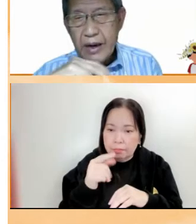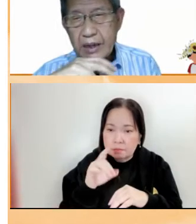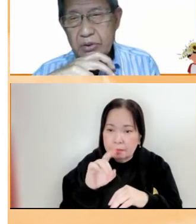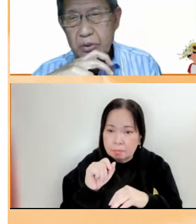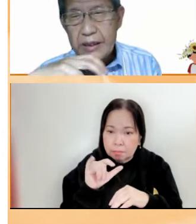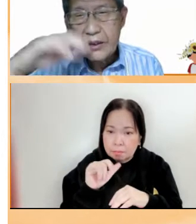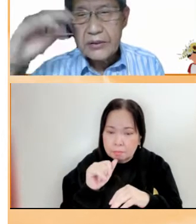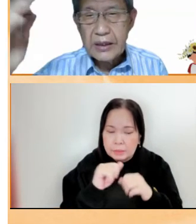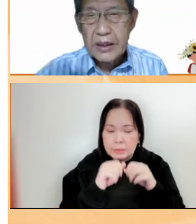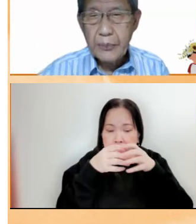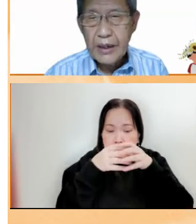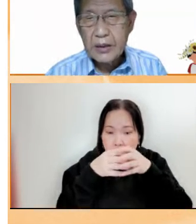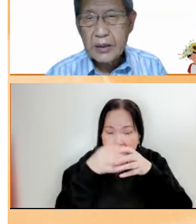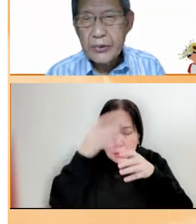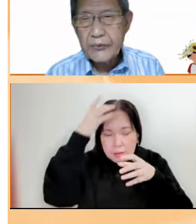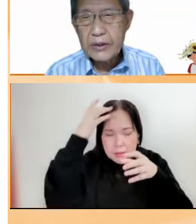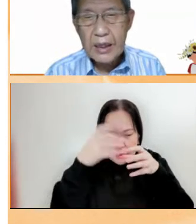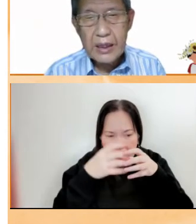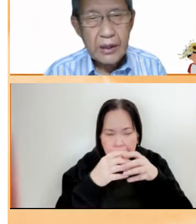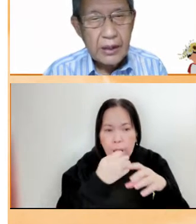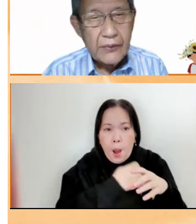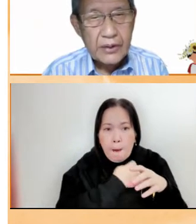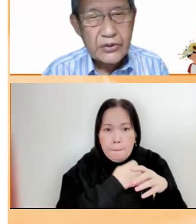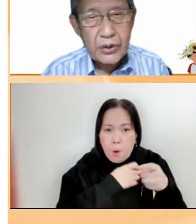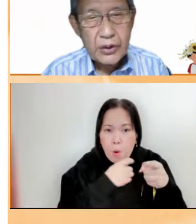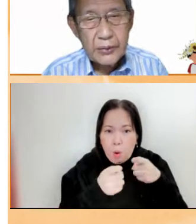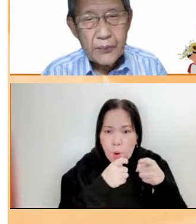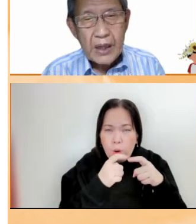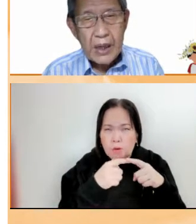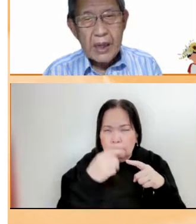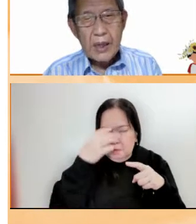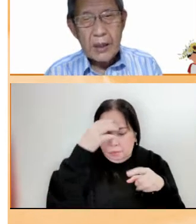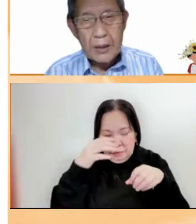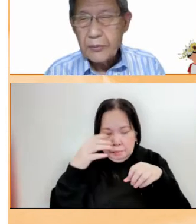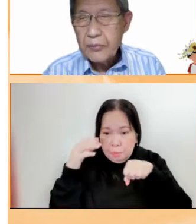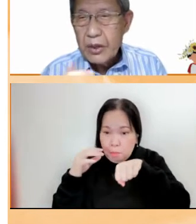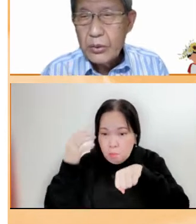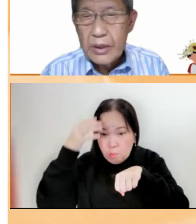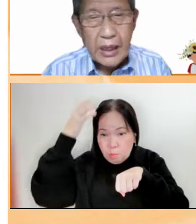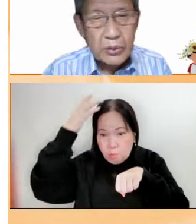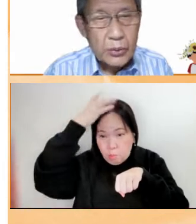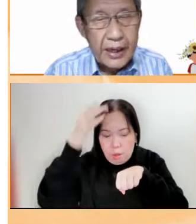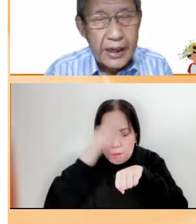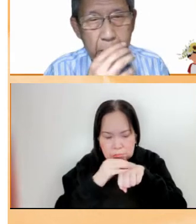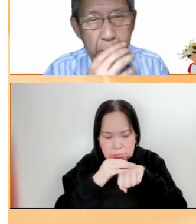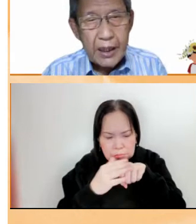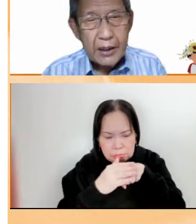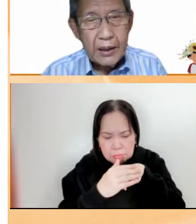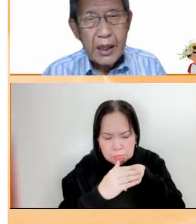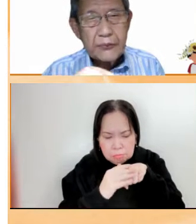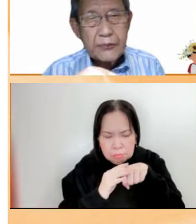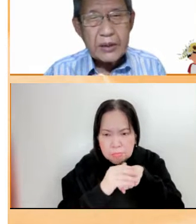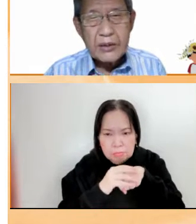emotional structure, and the thinking part, the prefrontal function, do not connect